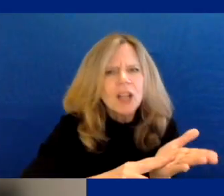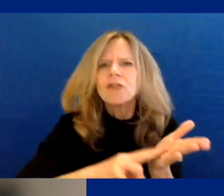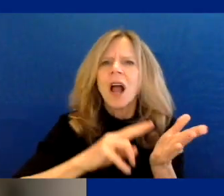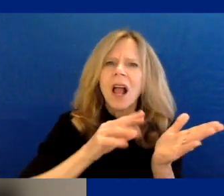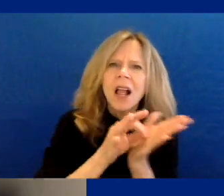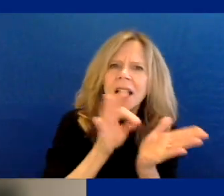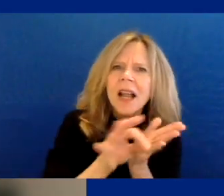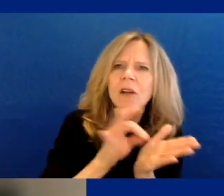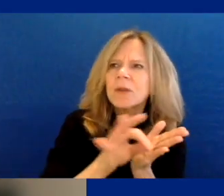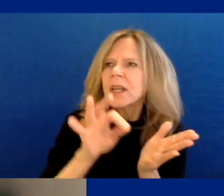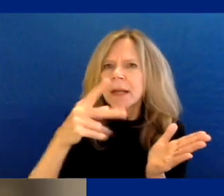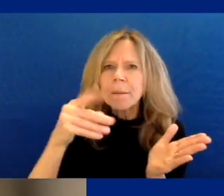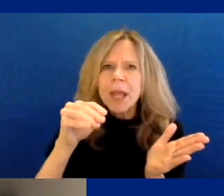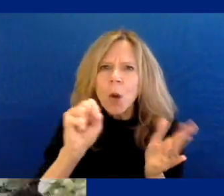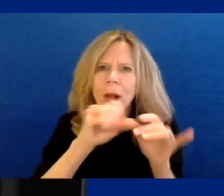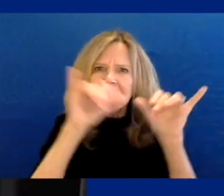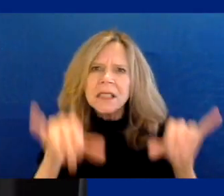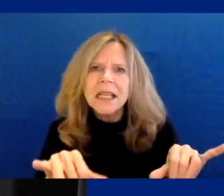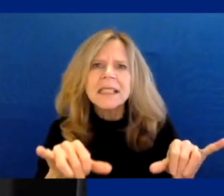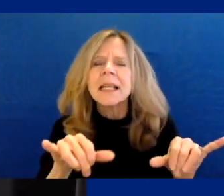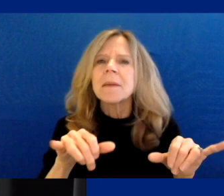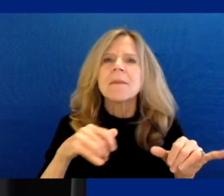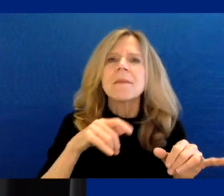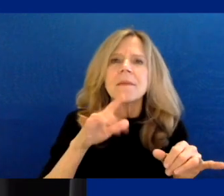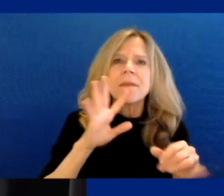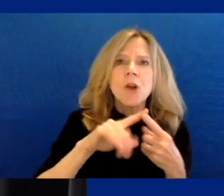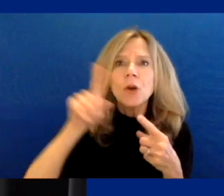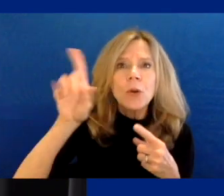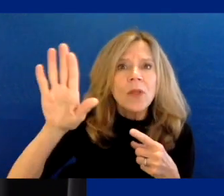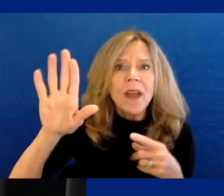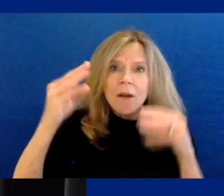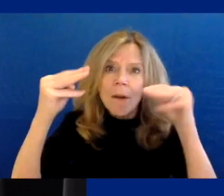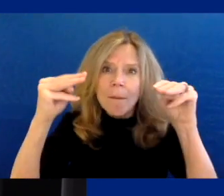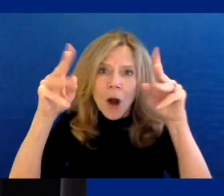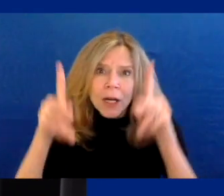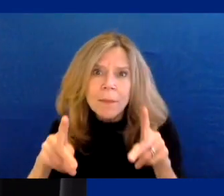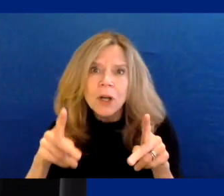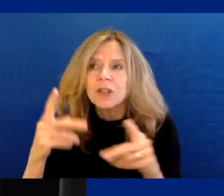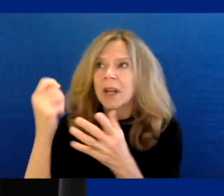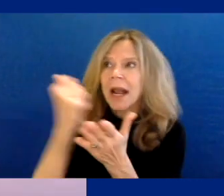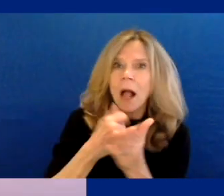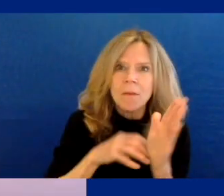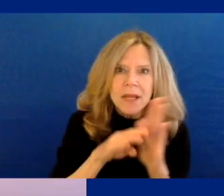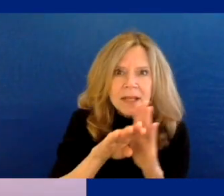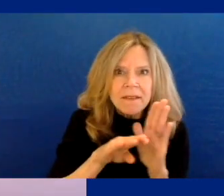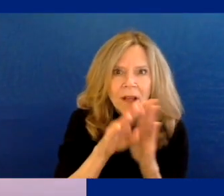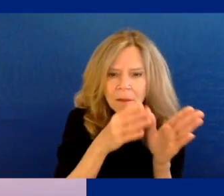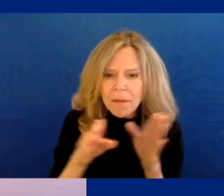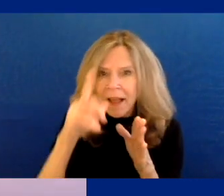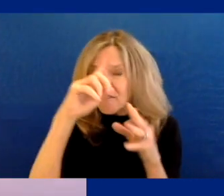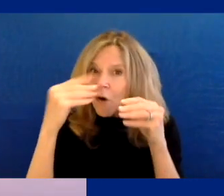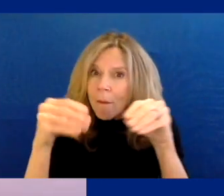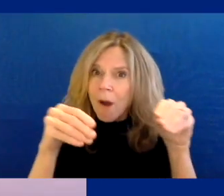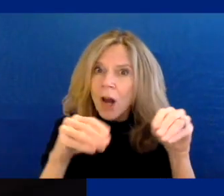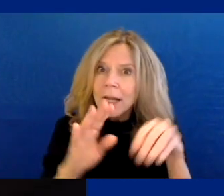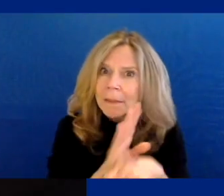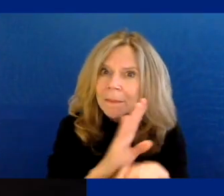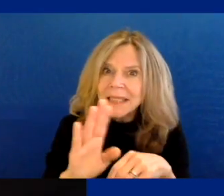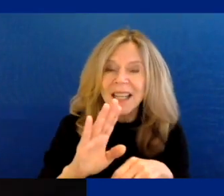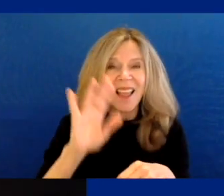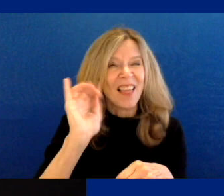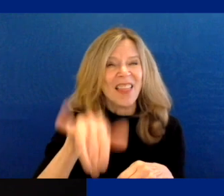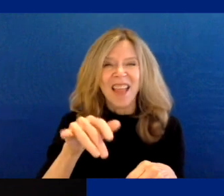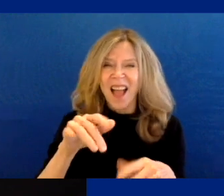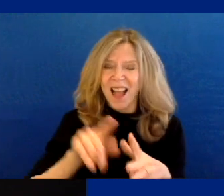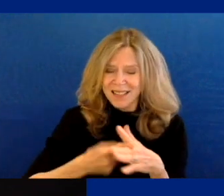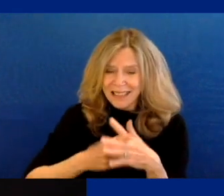the POS system. Like, how do I do this? I had spoke to a marketing person, so they helped me put together a marketing plan. And this is